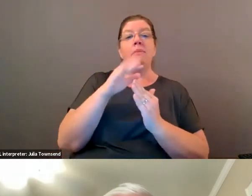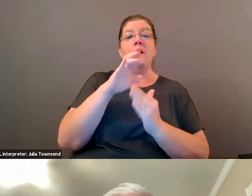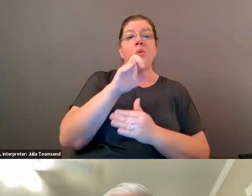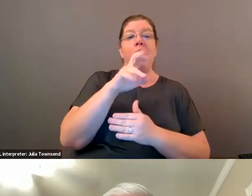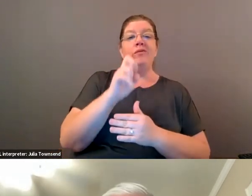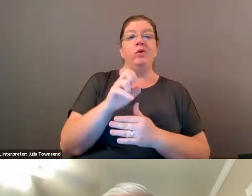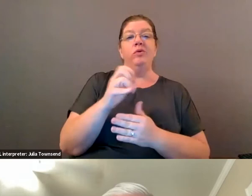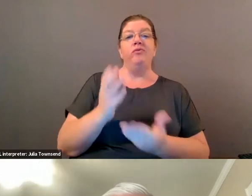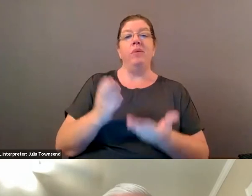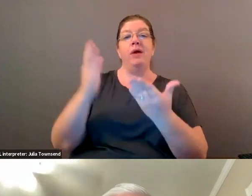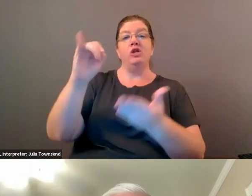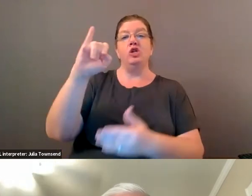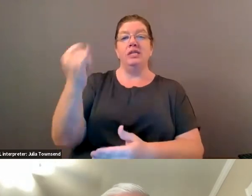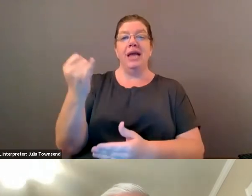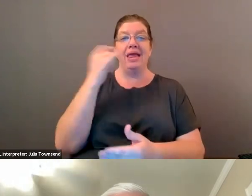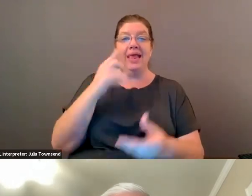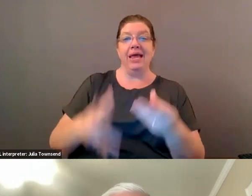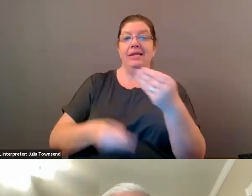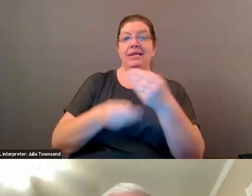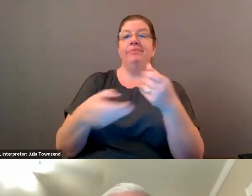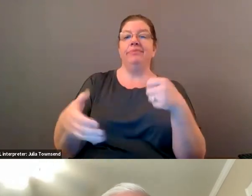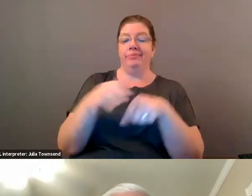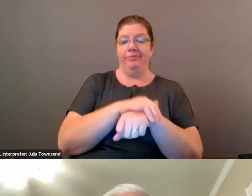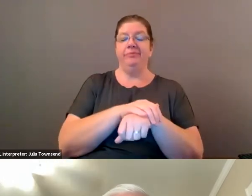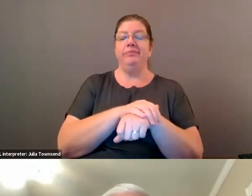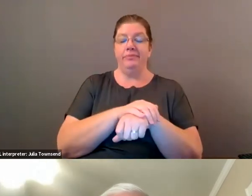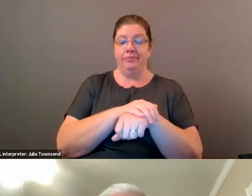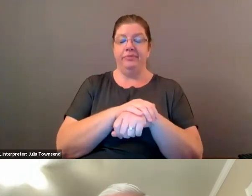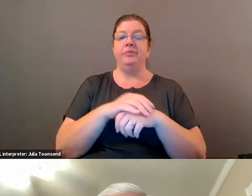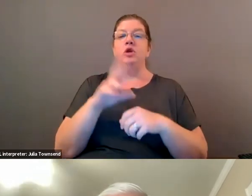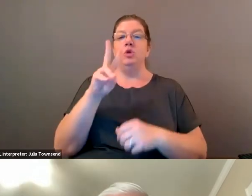that with the addendum covered, the $2.4